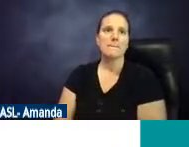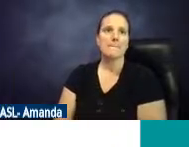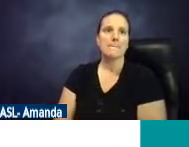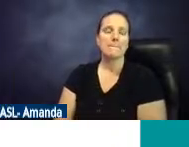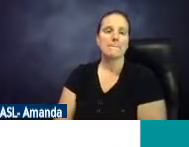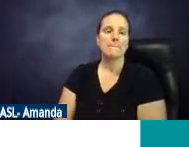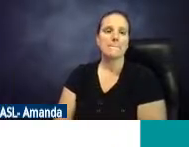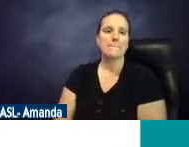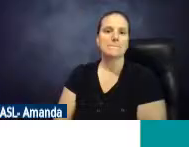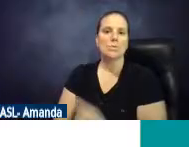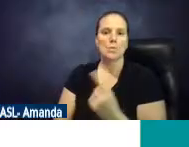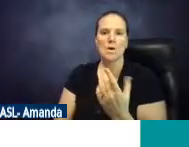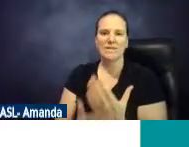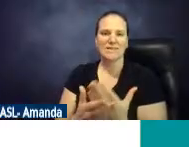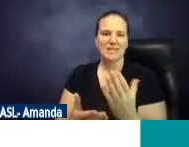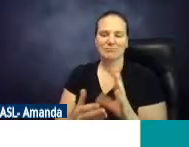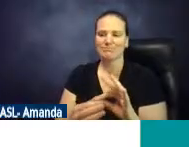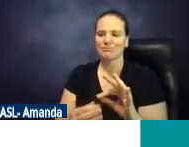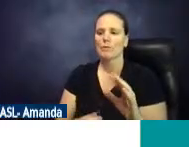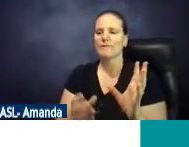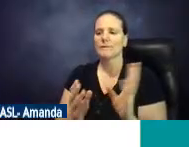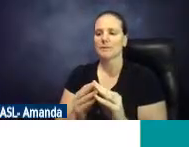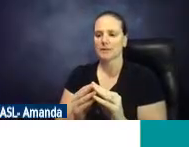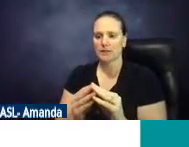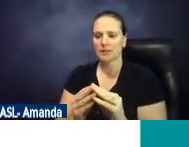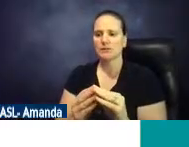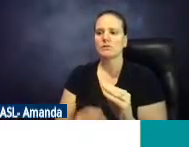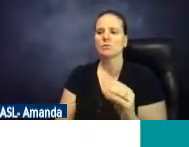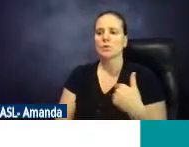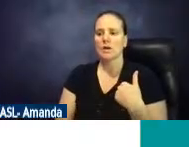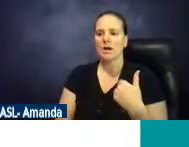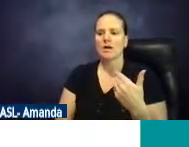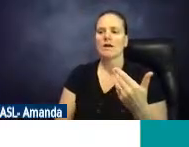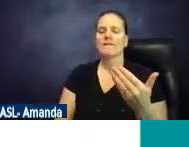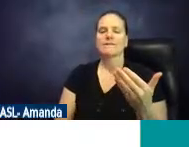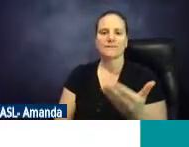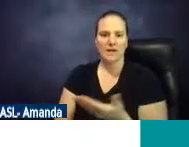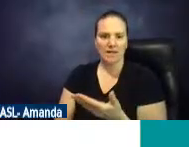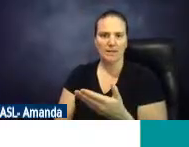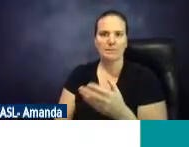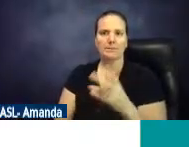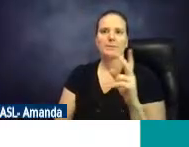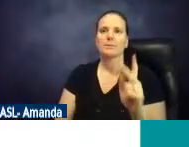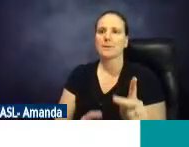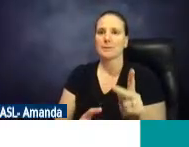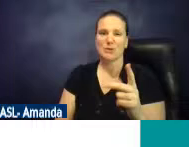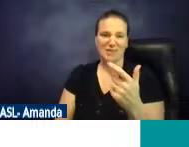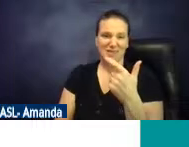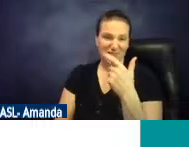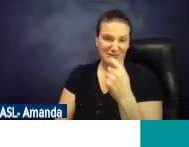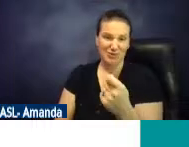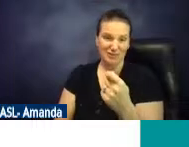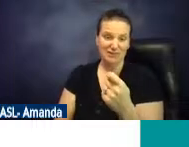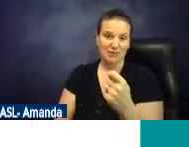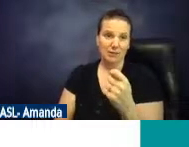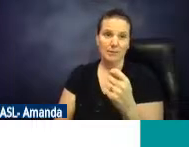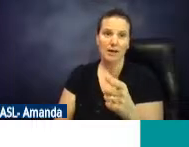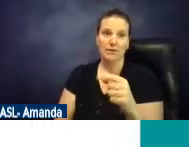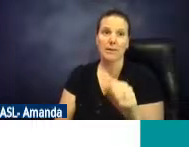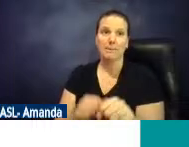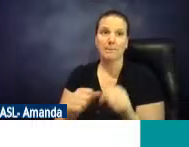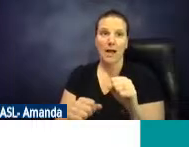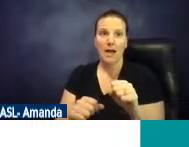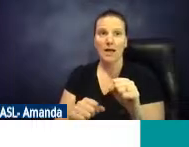we have a meeting where we are inviting folks who have an interest in the bike, walk,